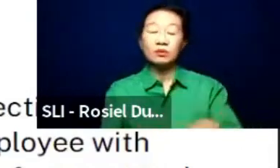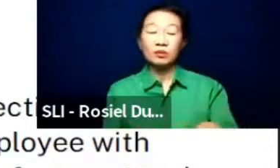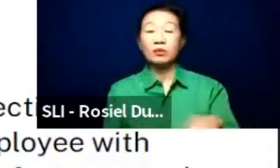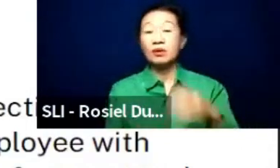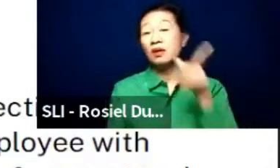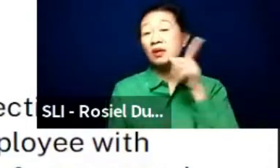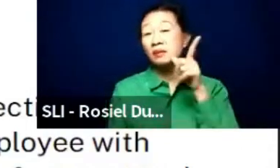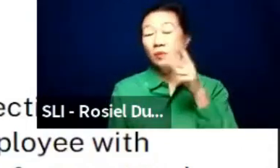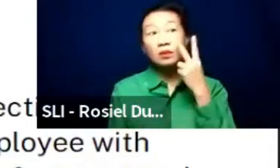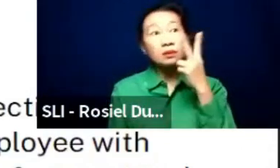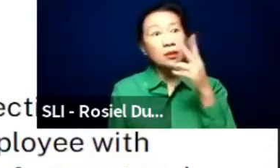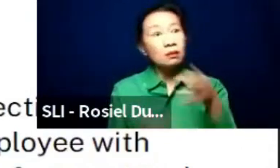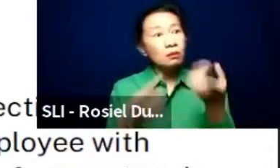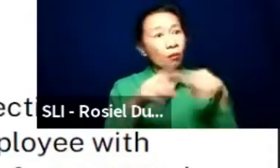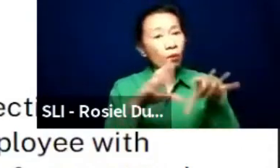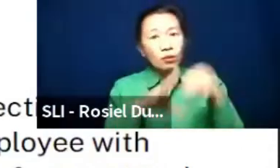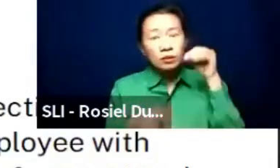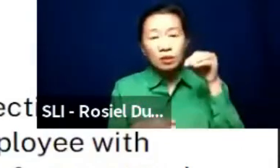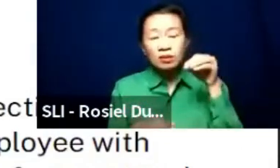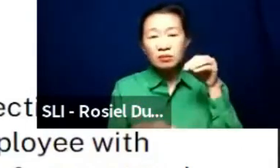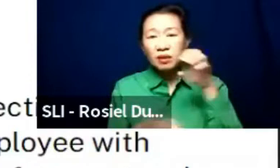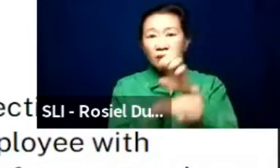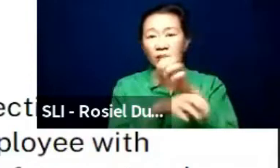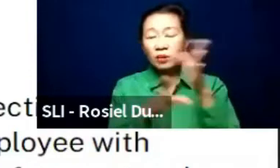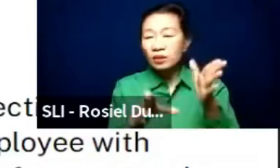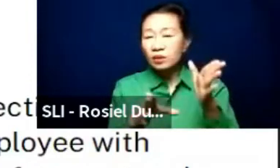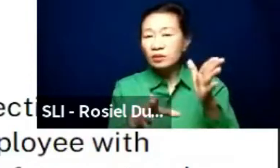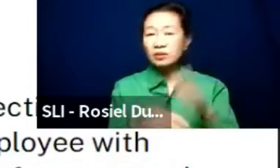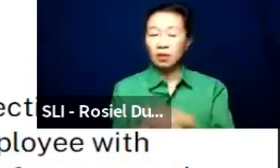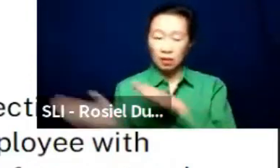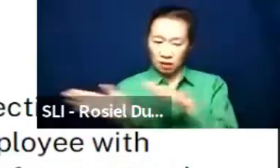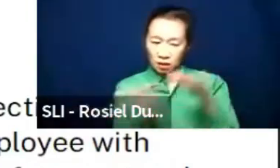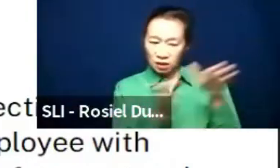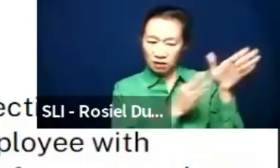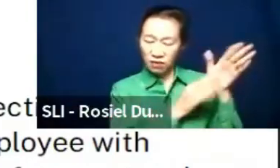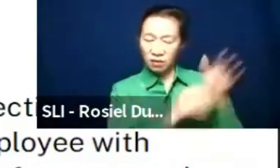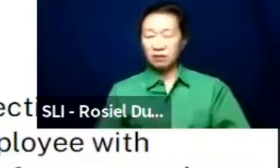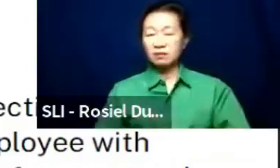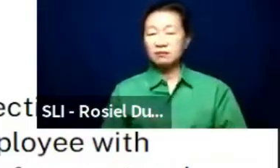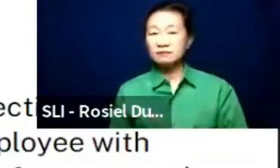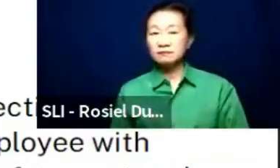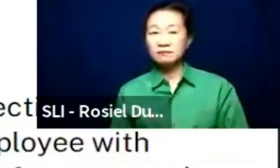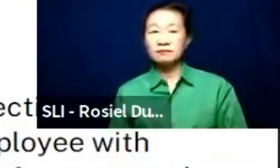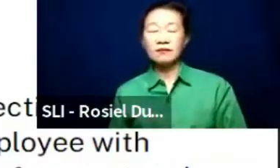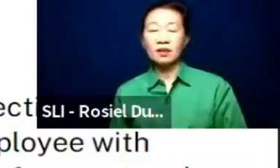niya, naglalabasan na pala yung mga employees. They're leaving their